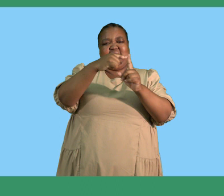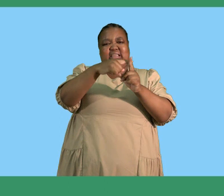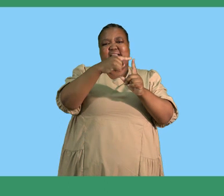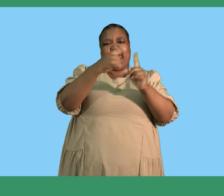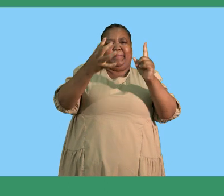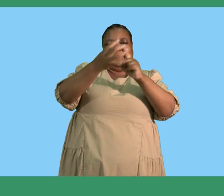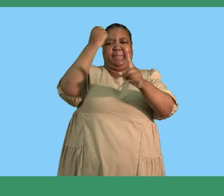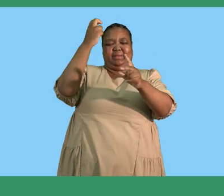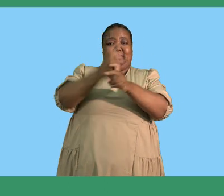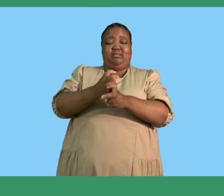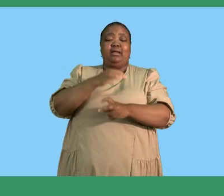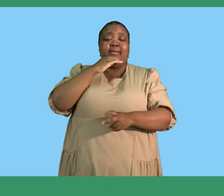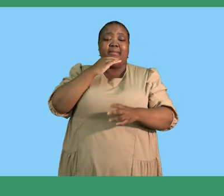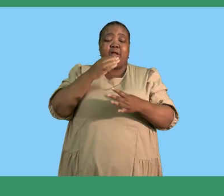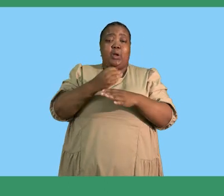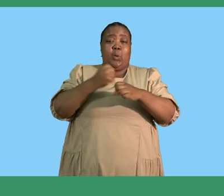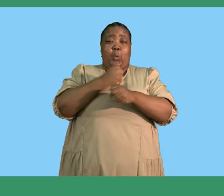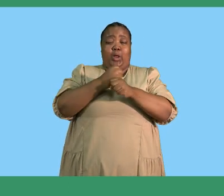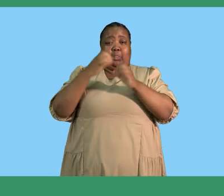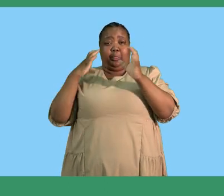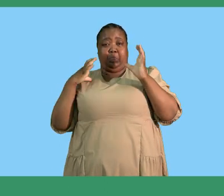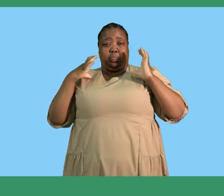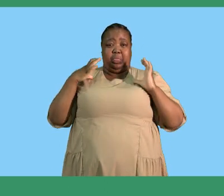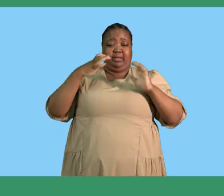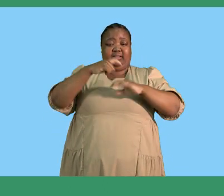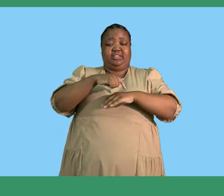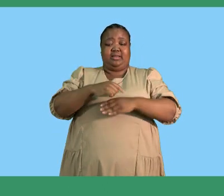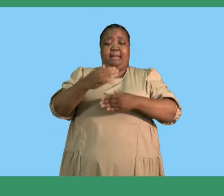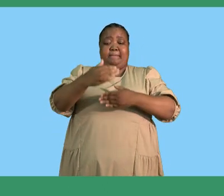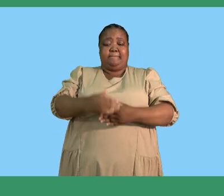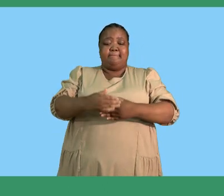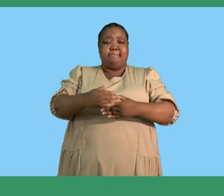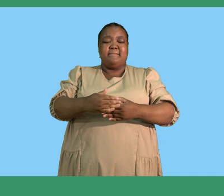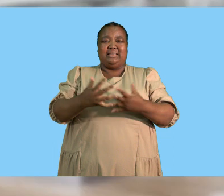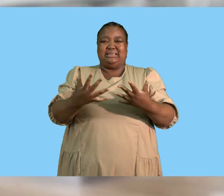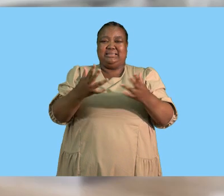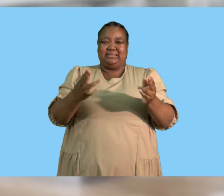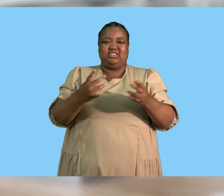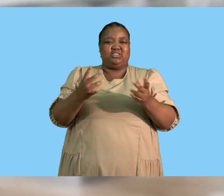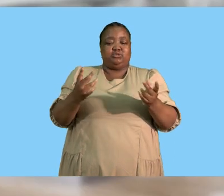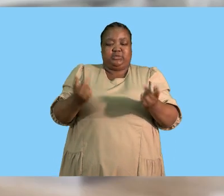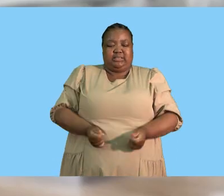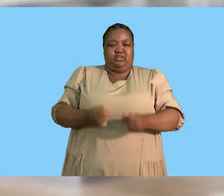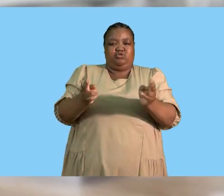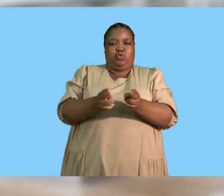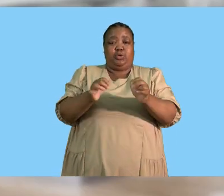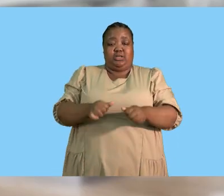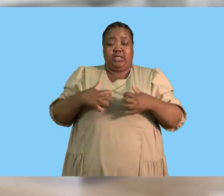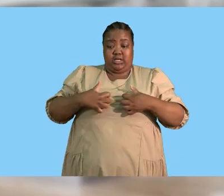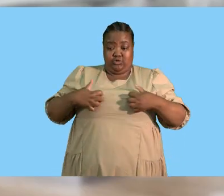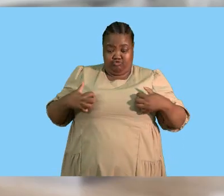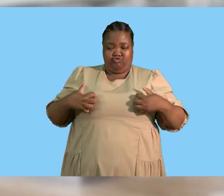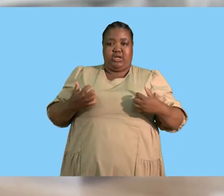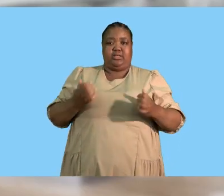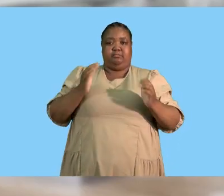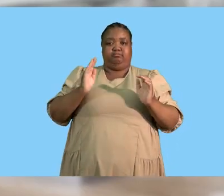Now, meaning that you have a lot of work to do, but the time frame is really small. Now that will give you stress because you are looking